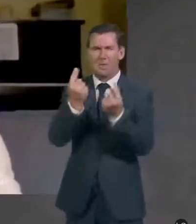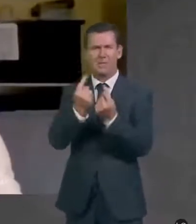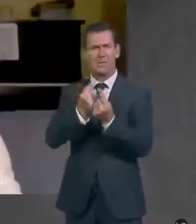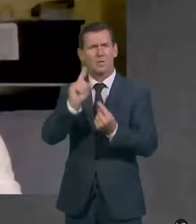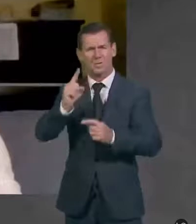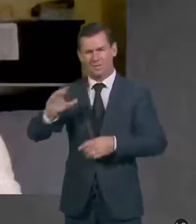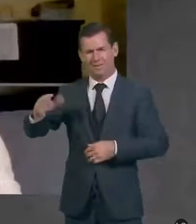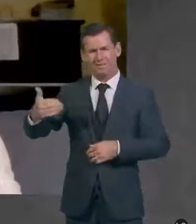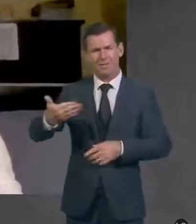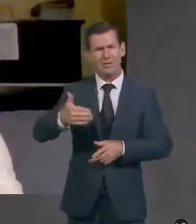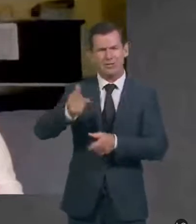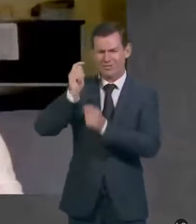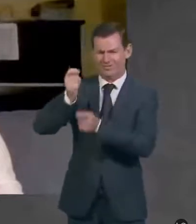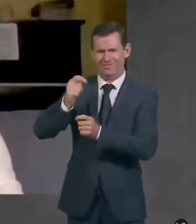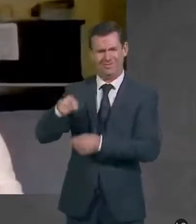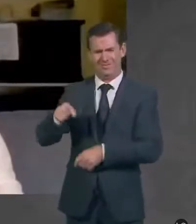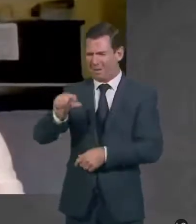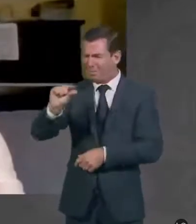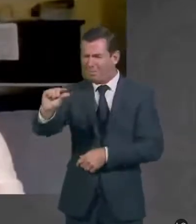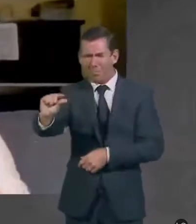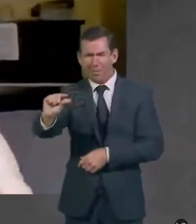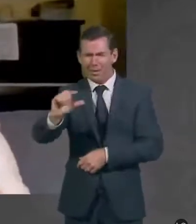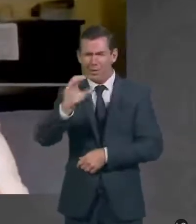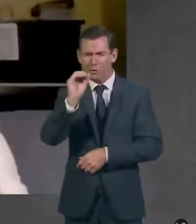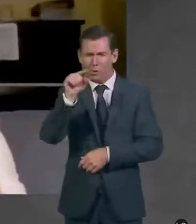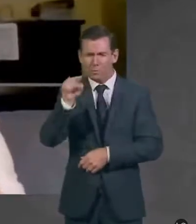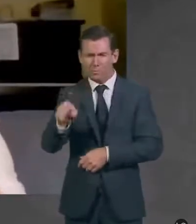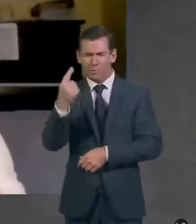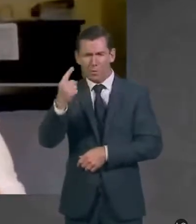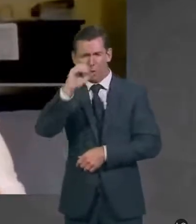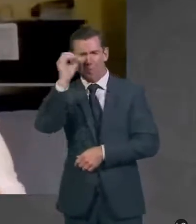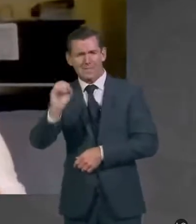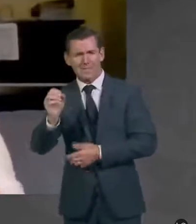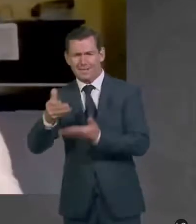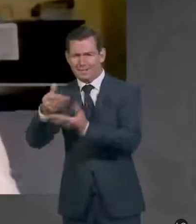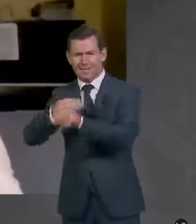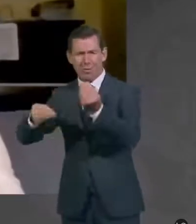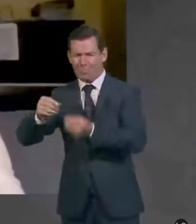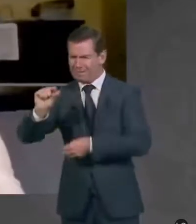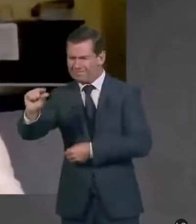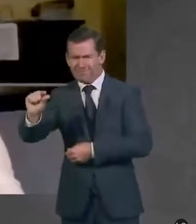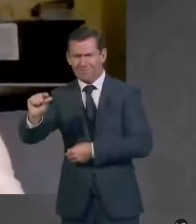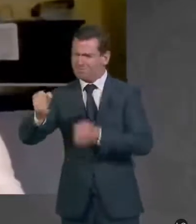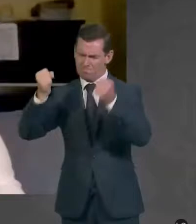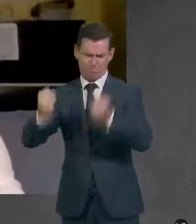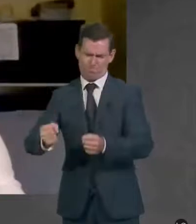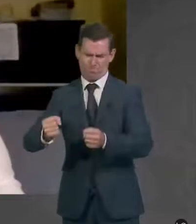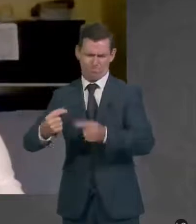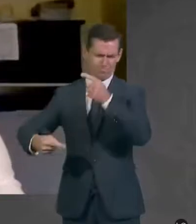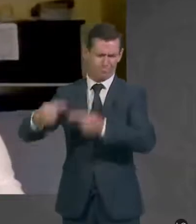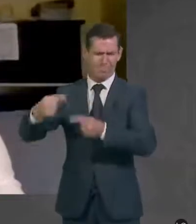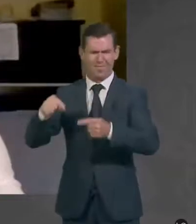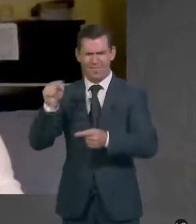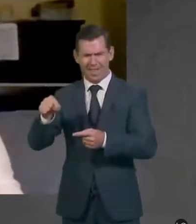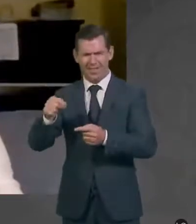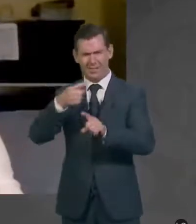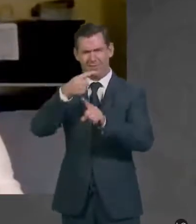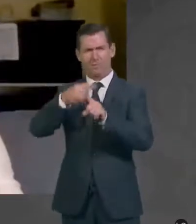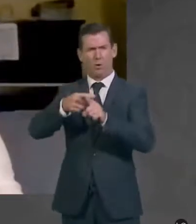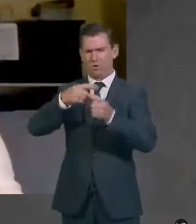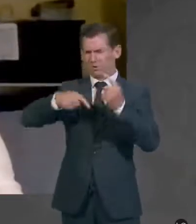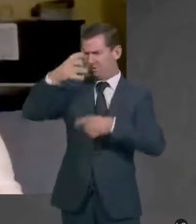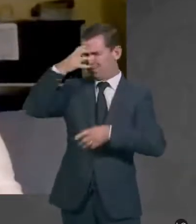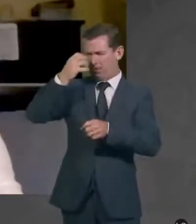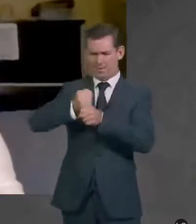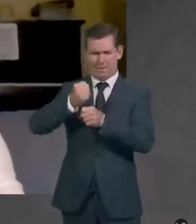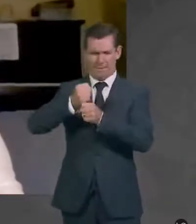out state subsidies to industries. My specific question is this. You say that you're prepared hearts high to take